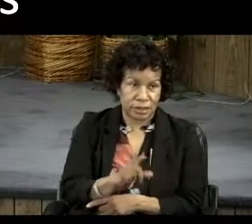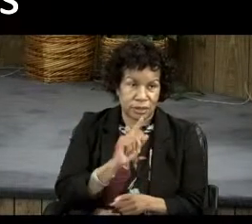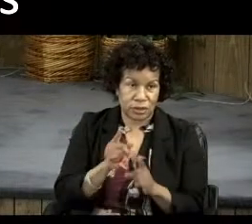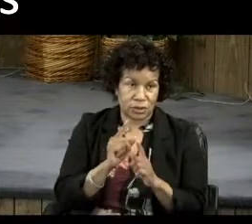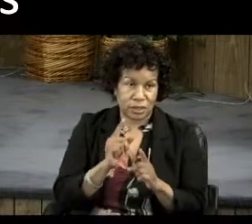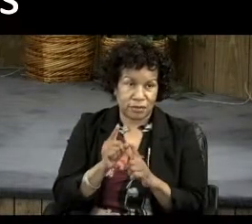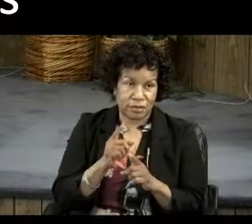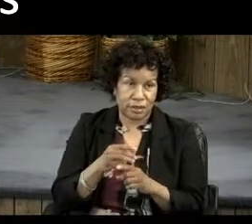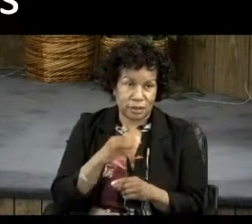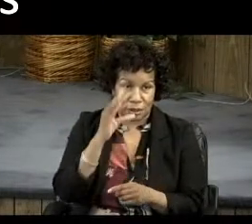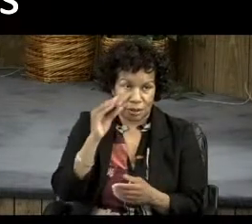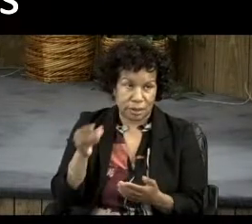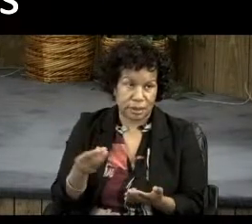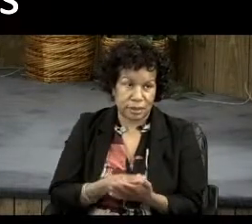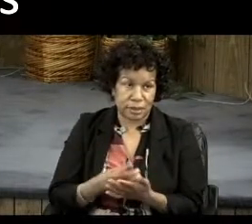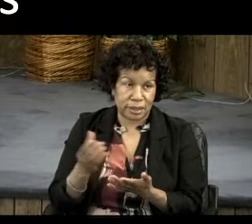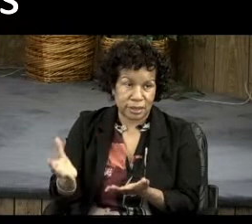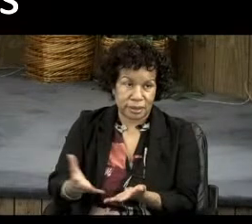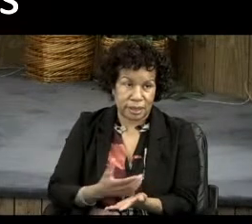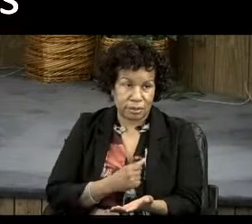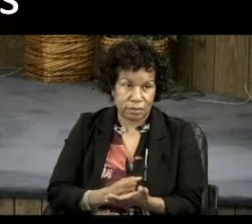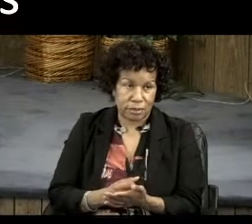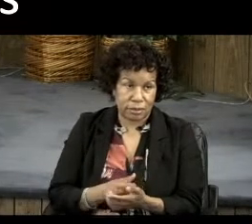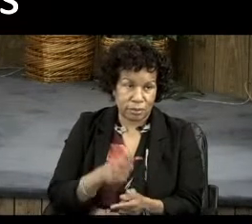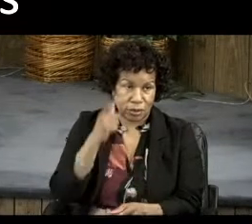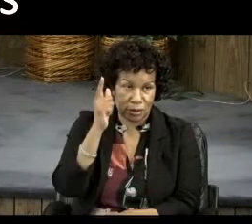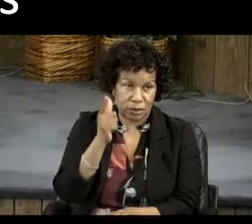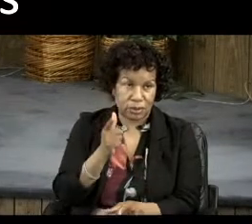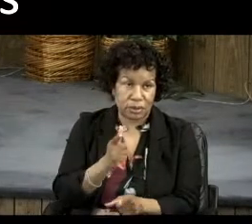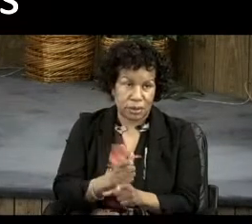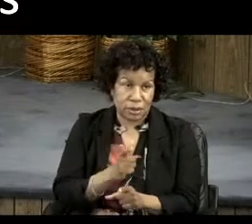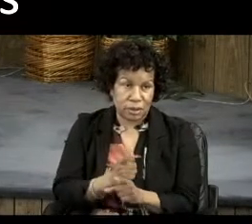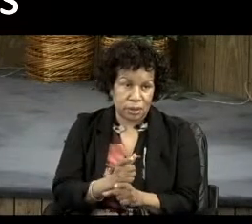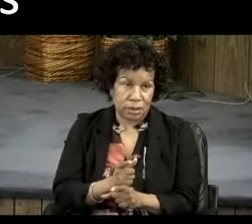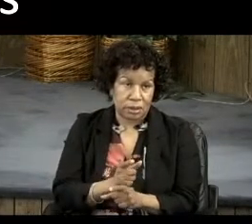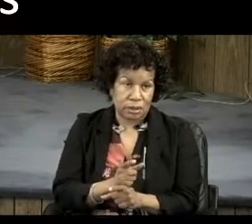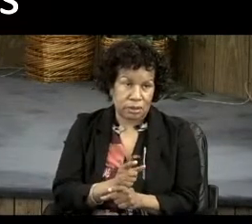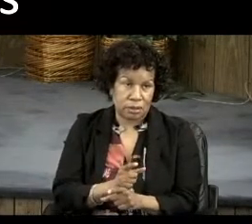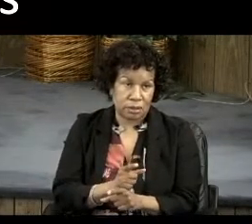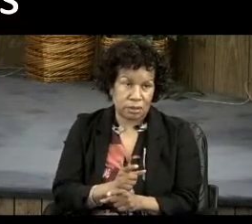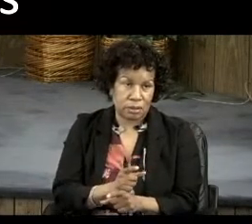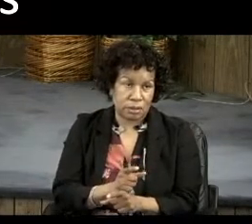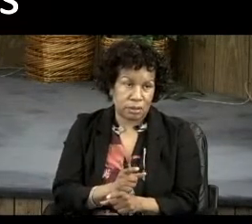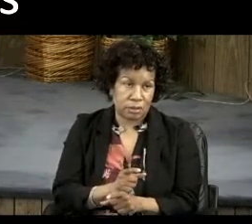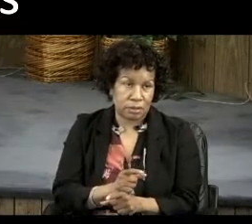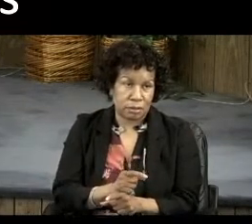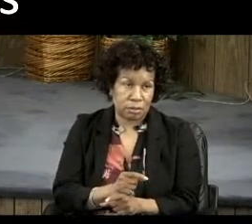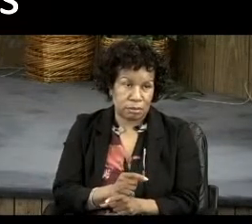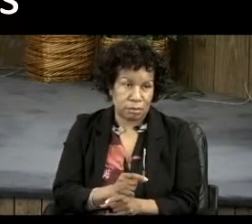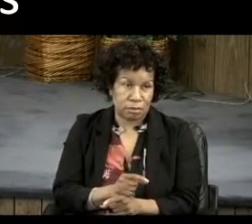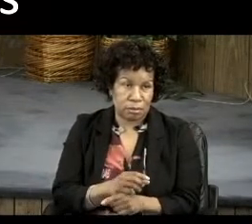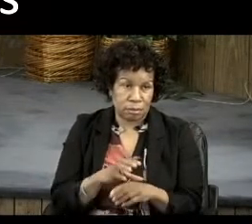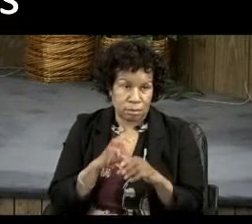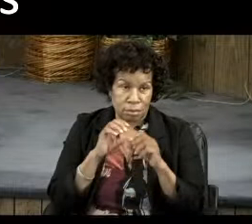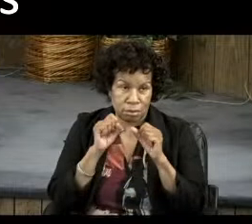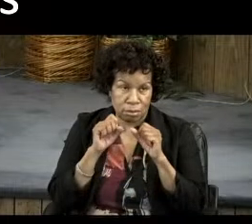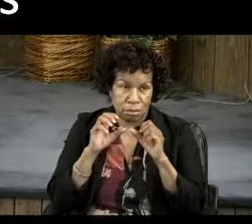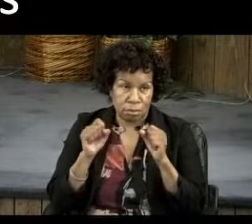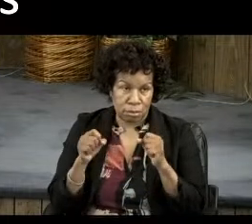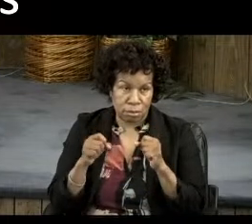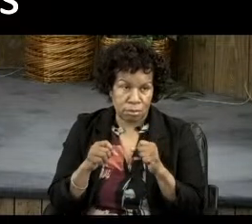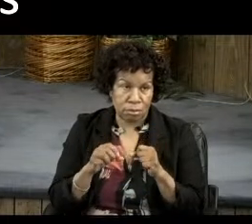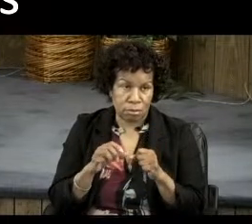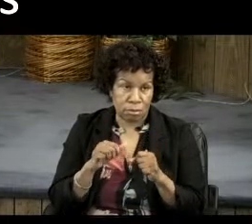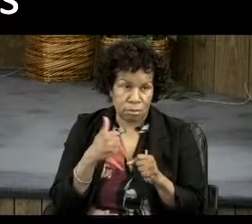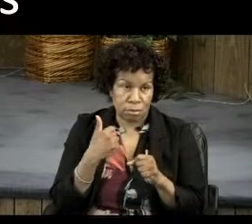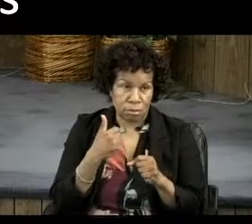Jesse said unto David, his son, take now for thy brethren an ephah of this parched corn and these 10